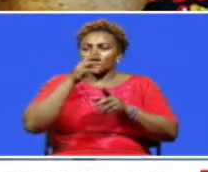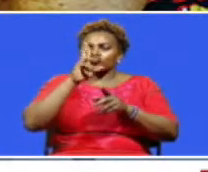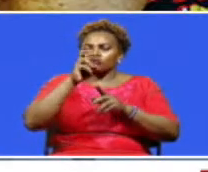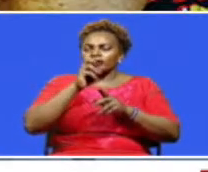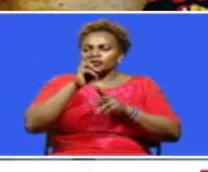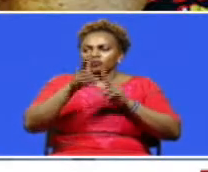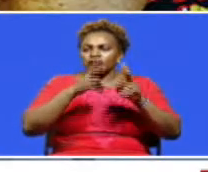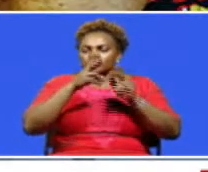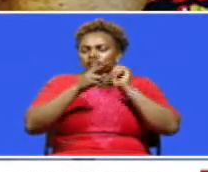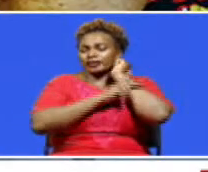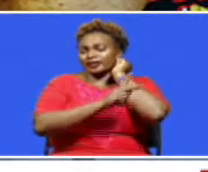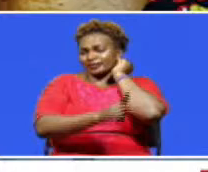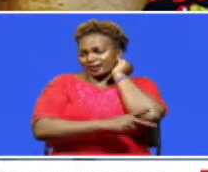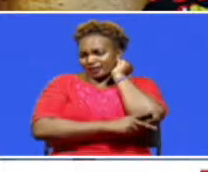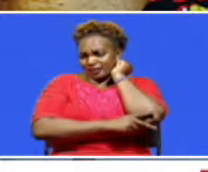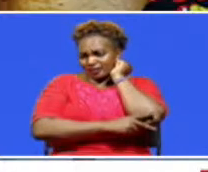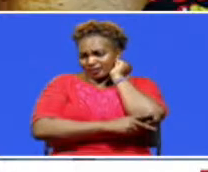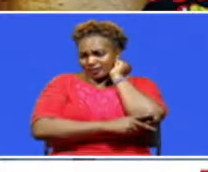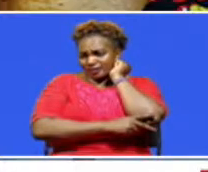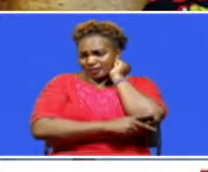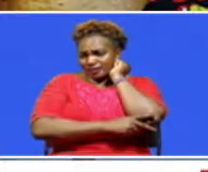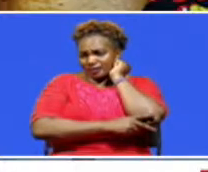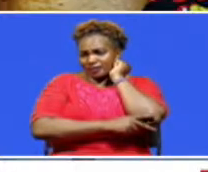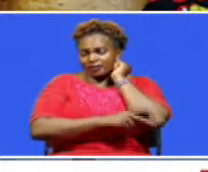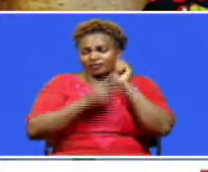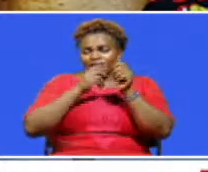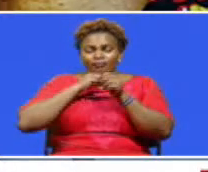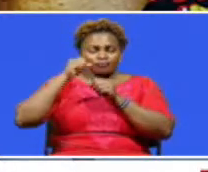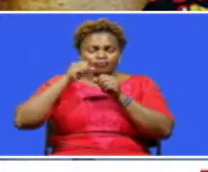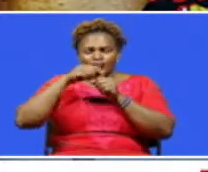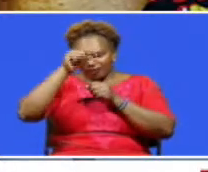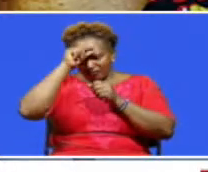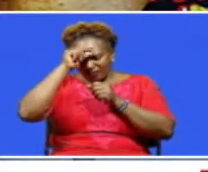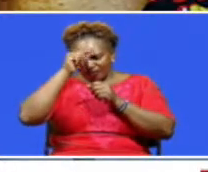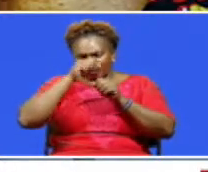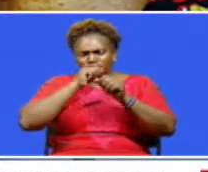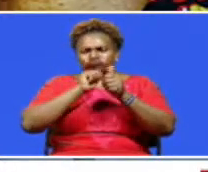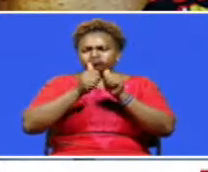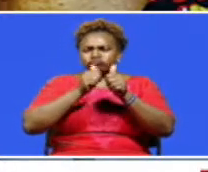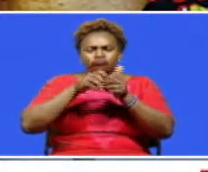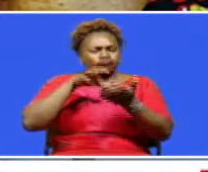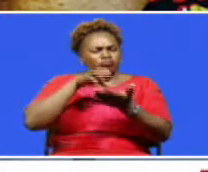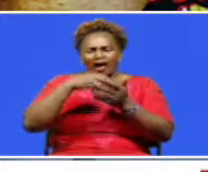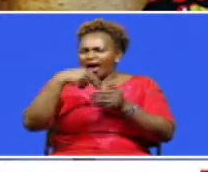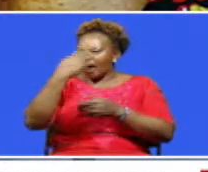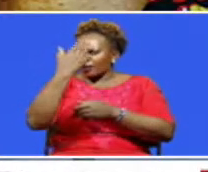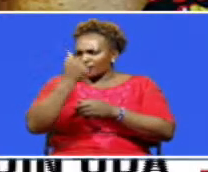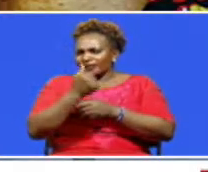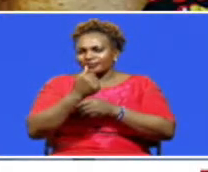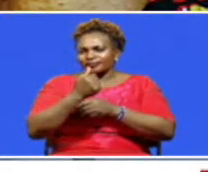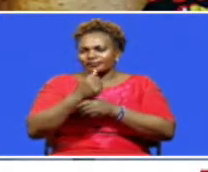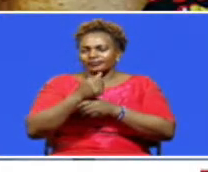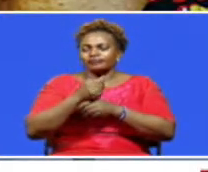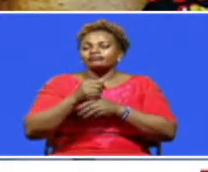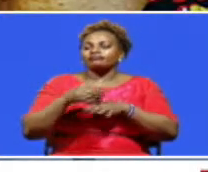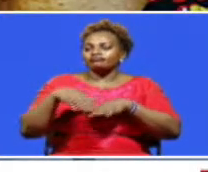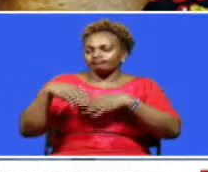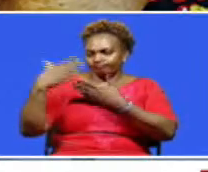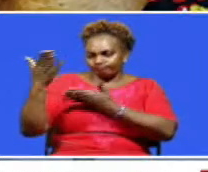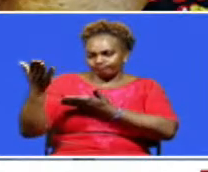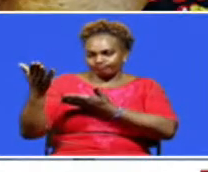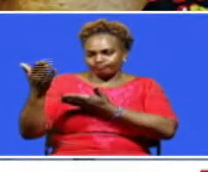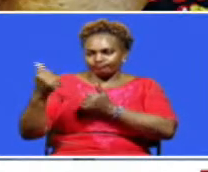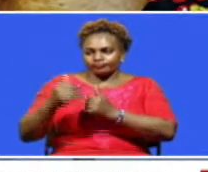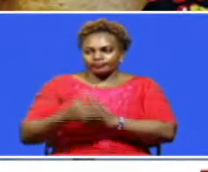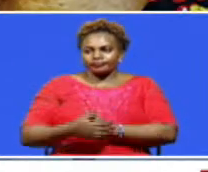Kirinyaga 2022 gubernatorial polls be a hotly contested race? KTN's Daniel Karaoke